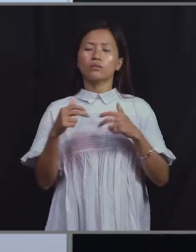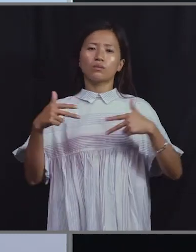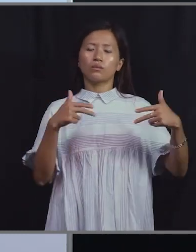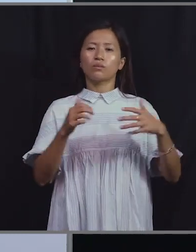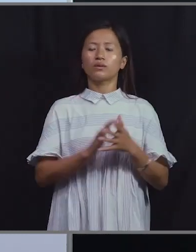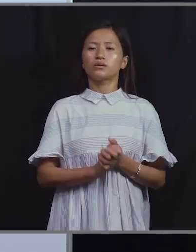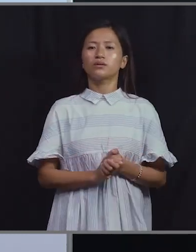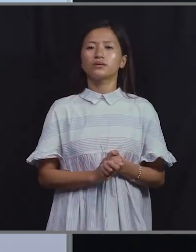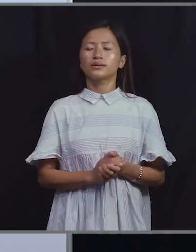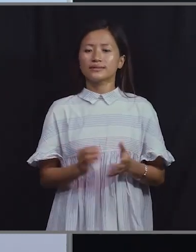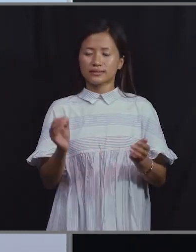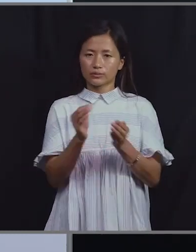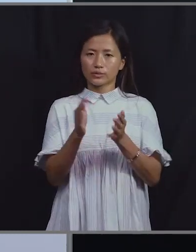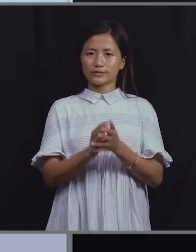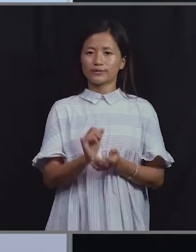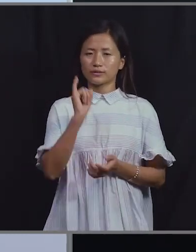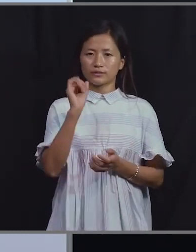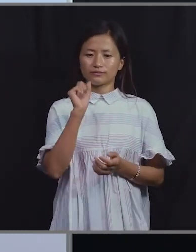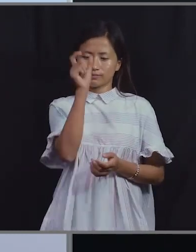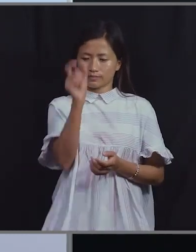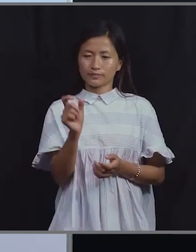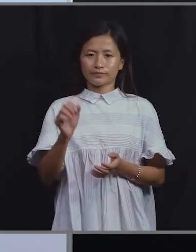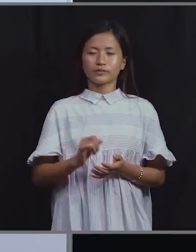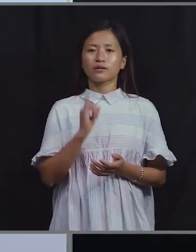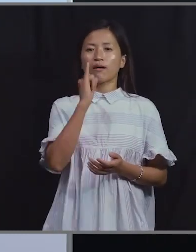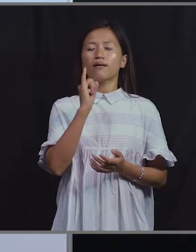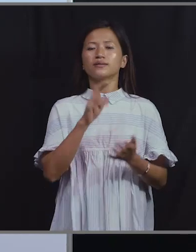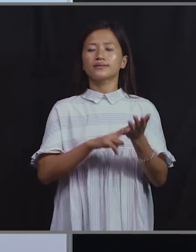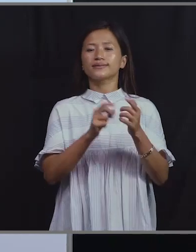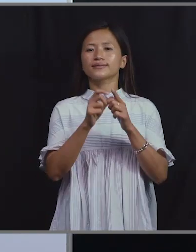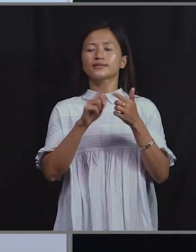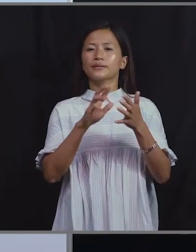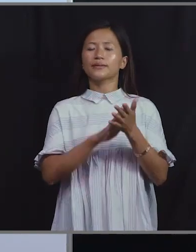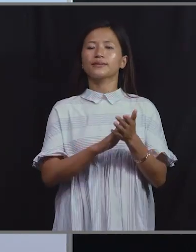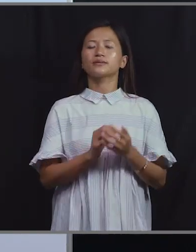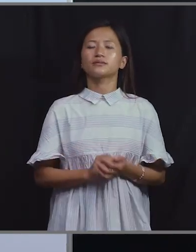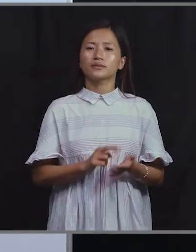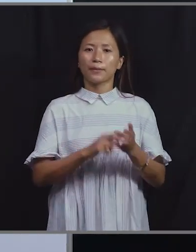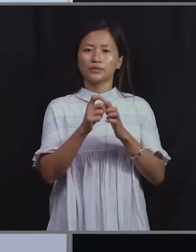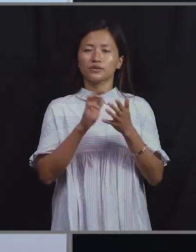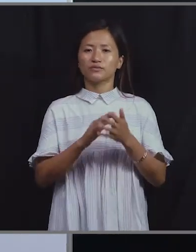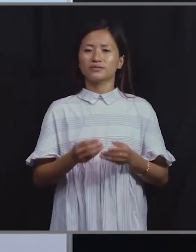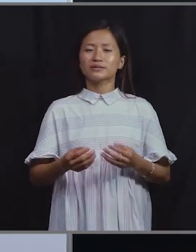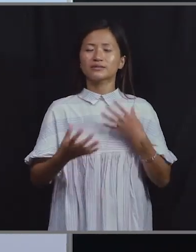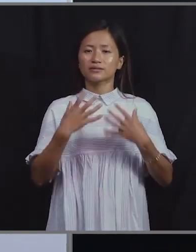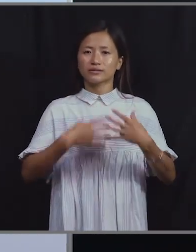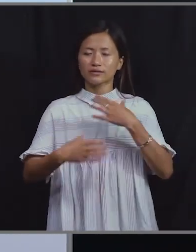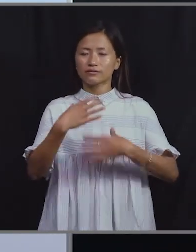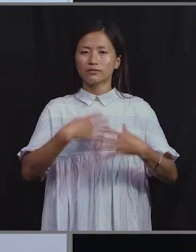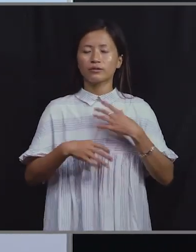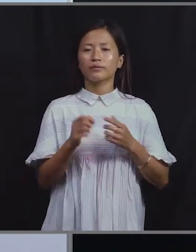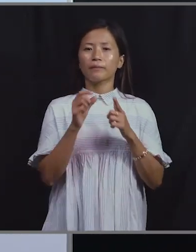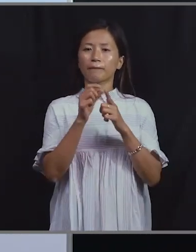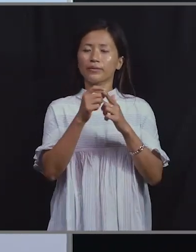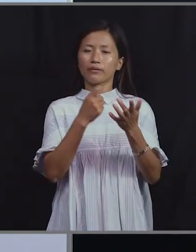they started to get their independence. All right. Despite their political independence, they still suffered from